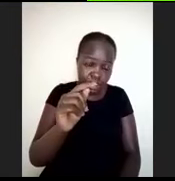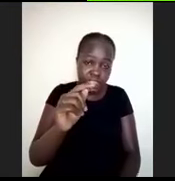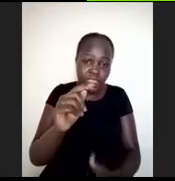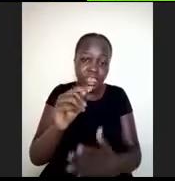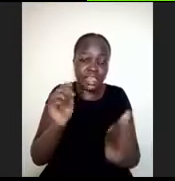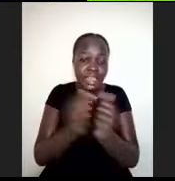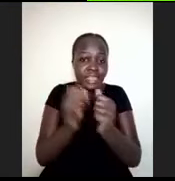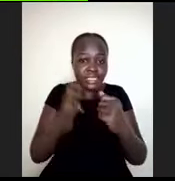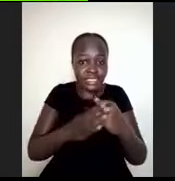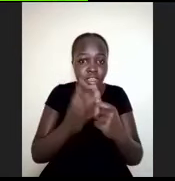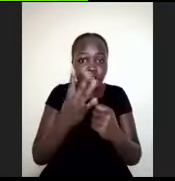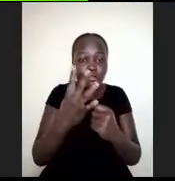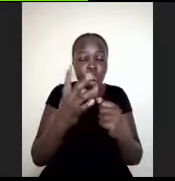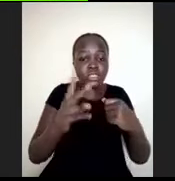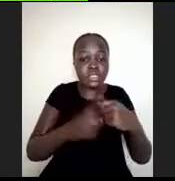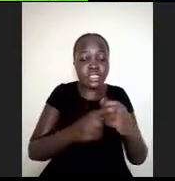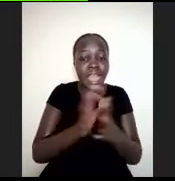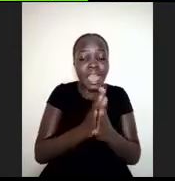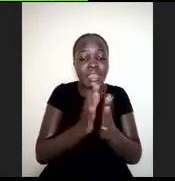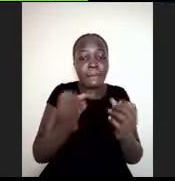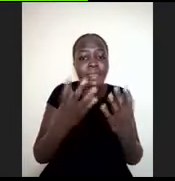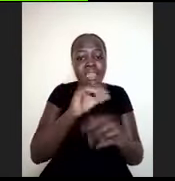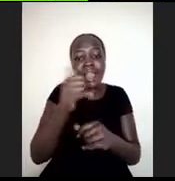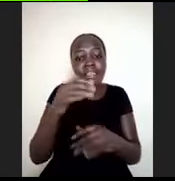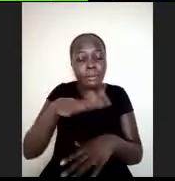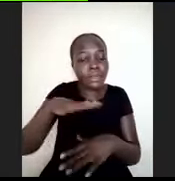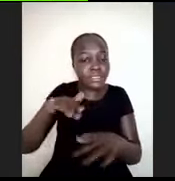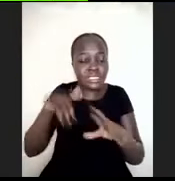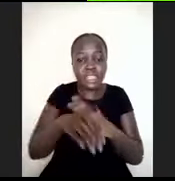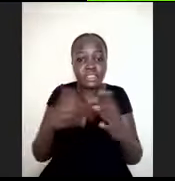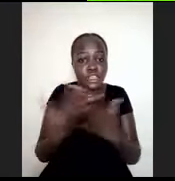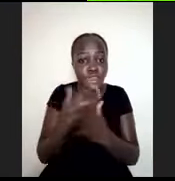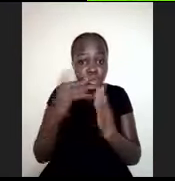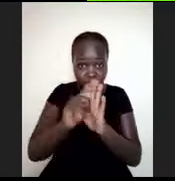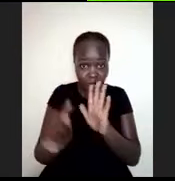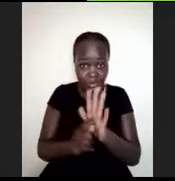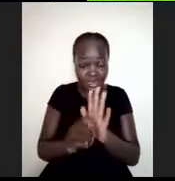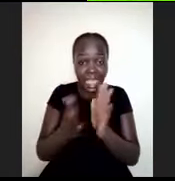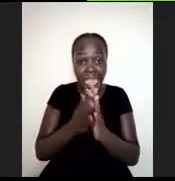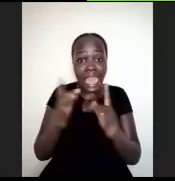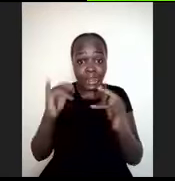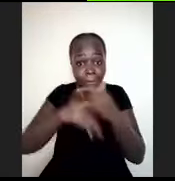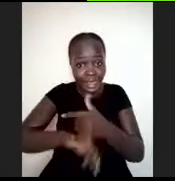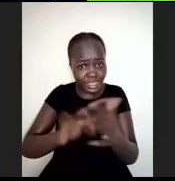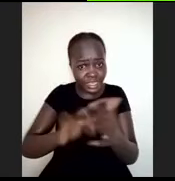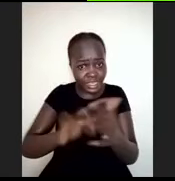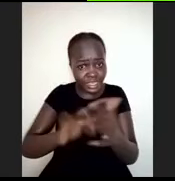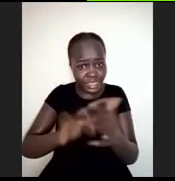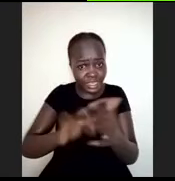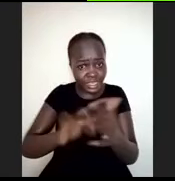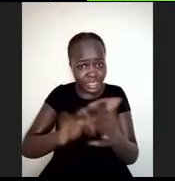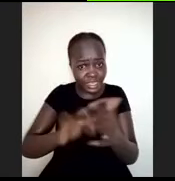in the New Testament. And marriage, Jesus refers to it